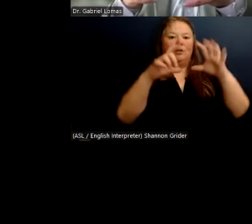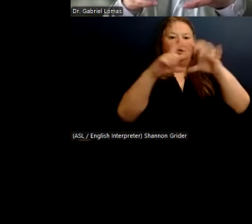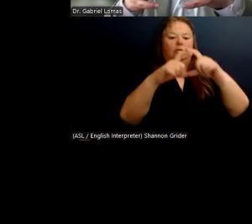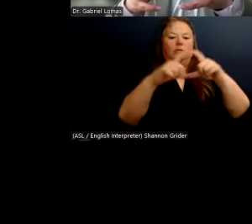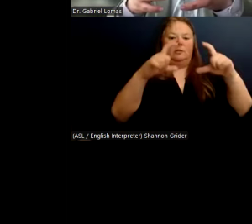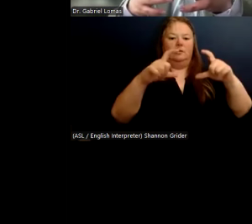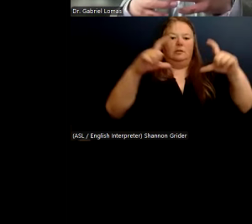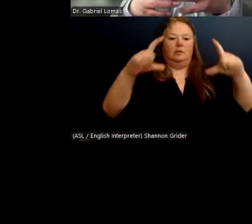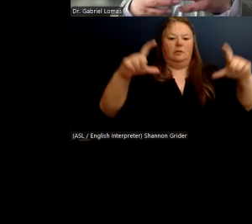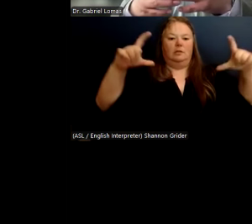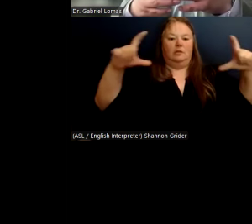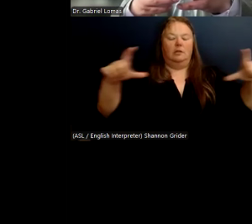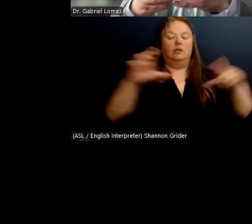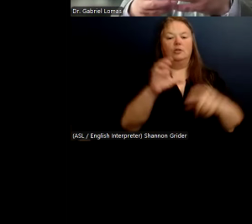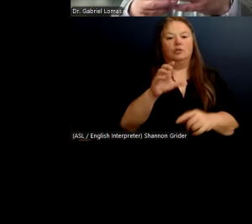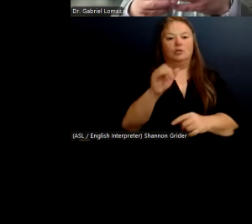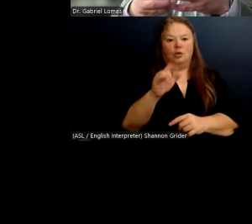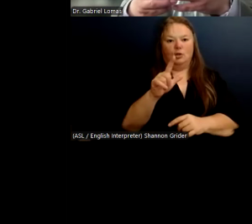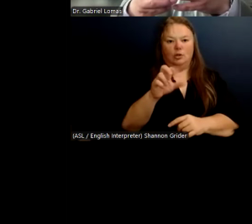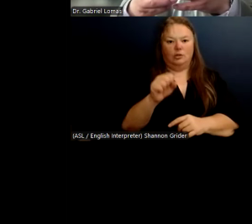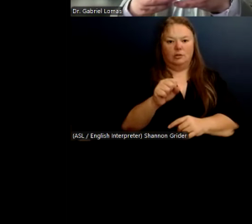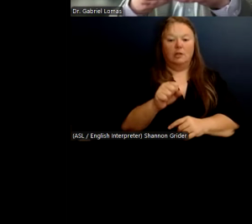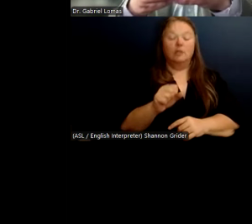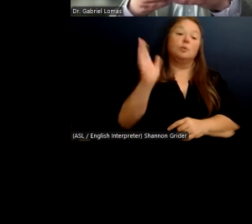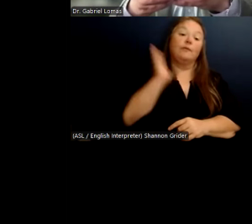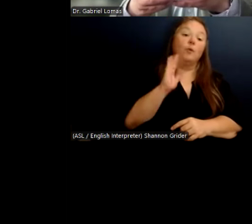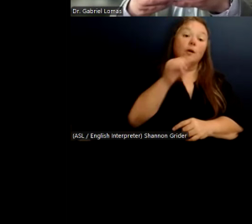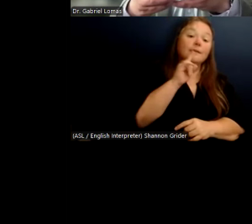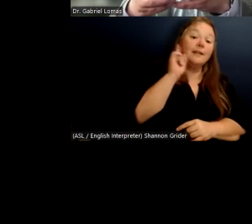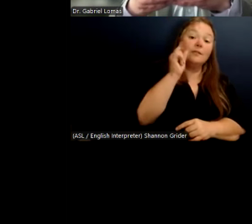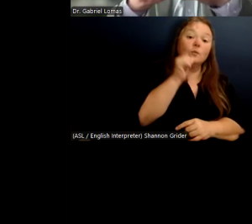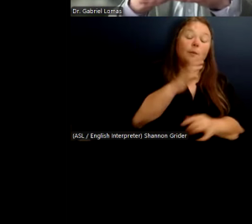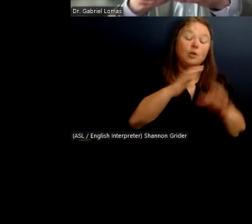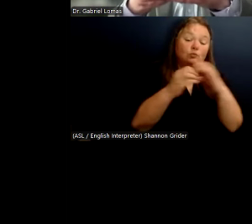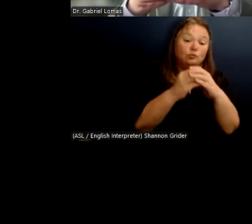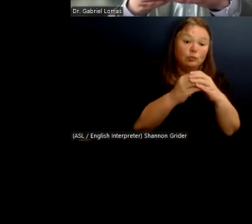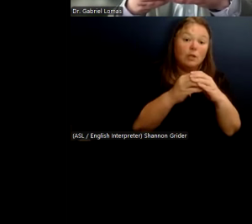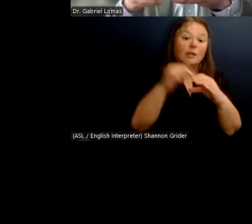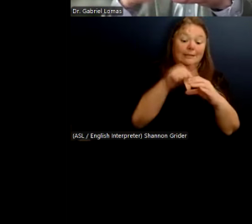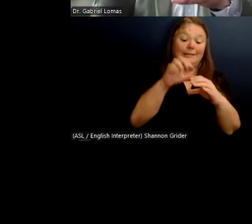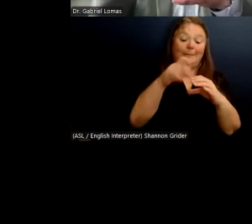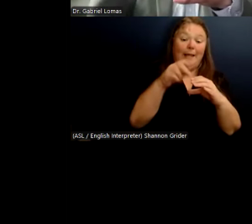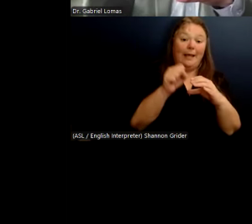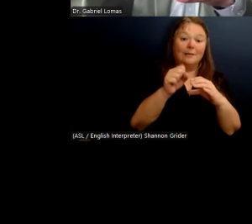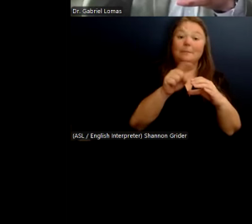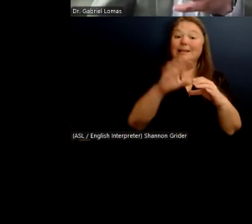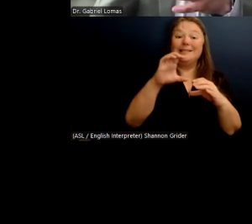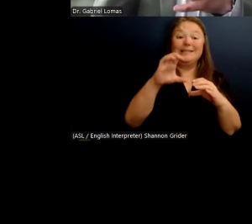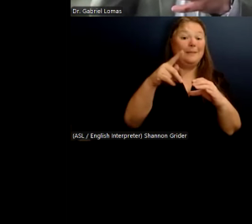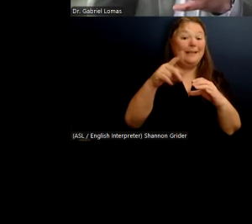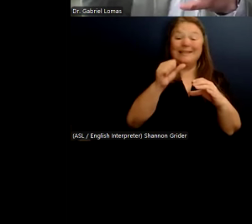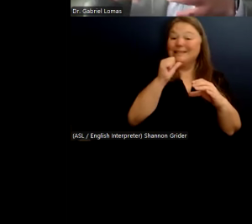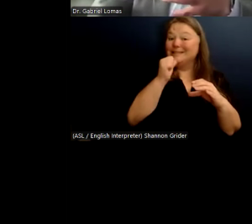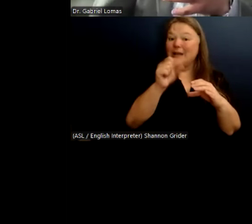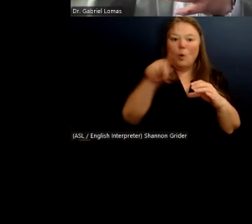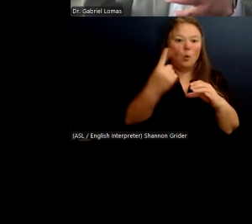earlier, a case where there was a deaf woman involved with CPS. Well, Child Protective Services is not just CPS. Like, they have concentric